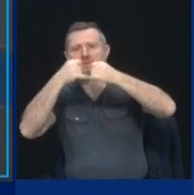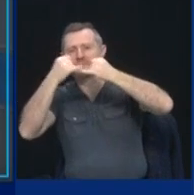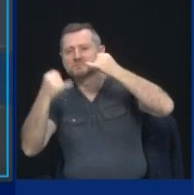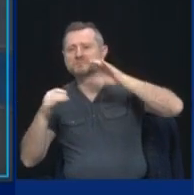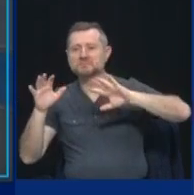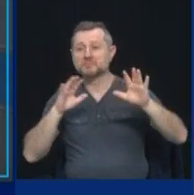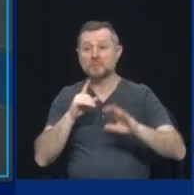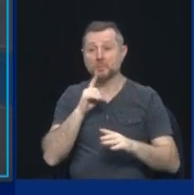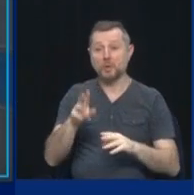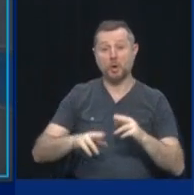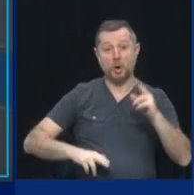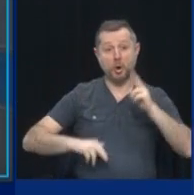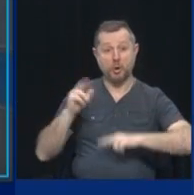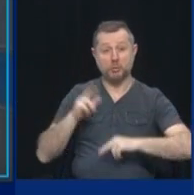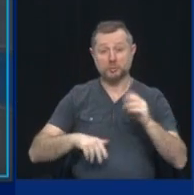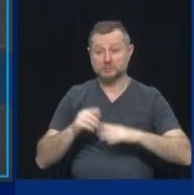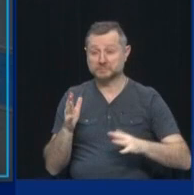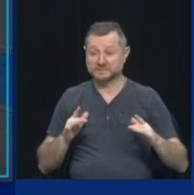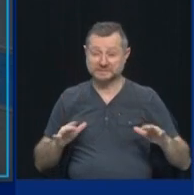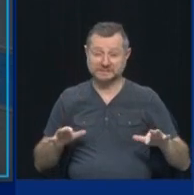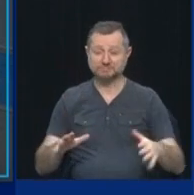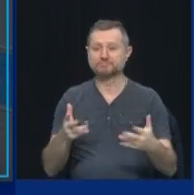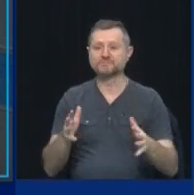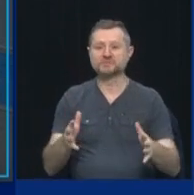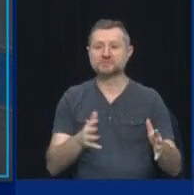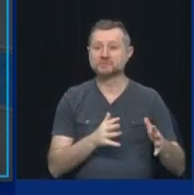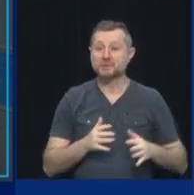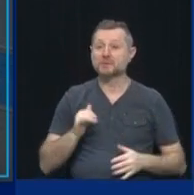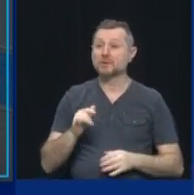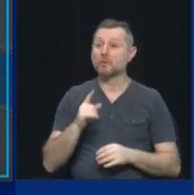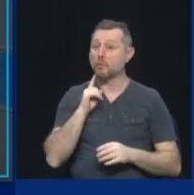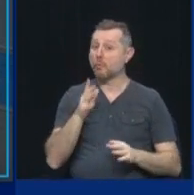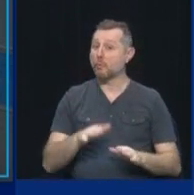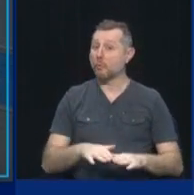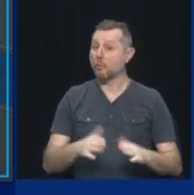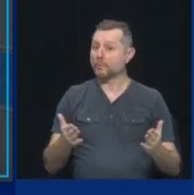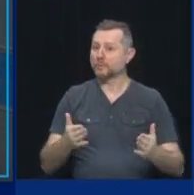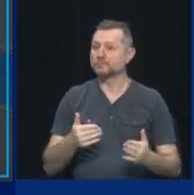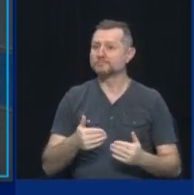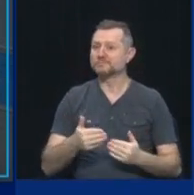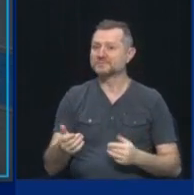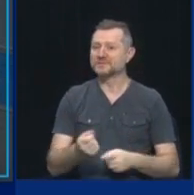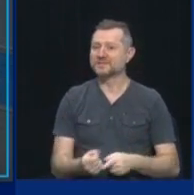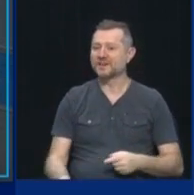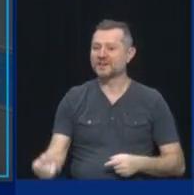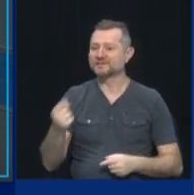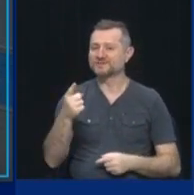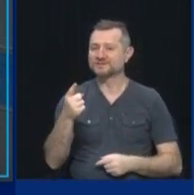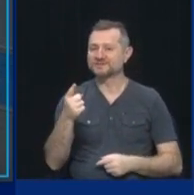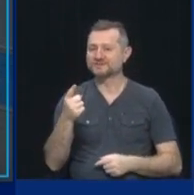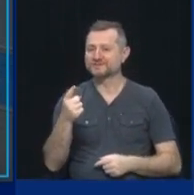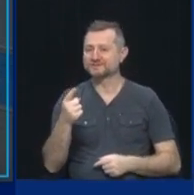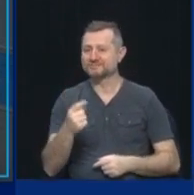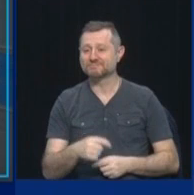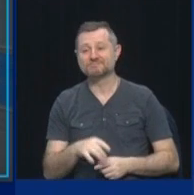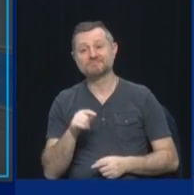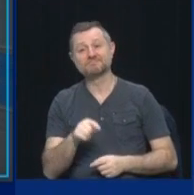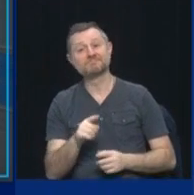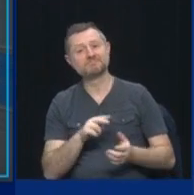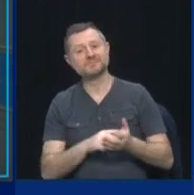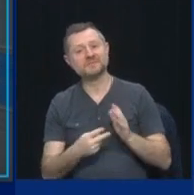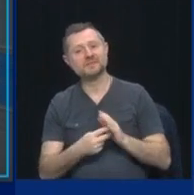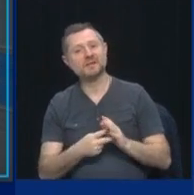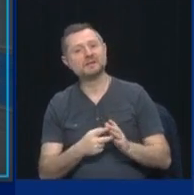the construction is complete. It's going to open up next year. It brings double the number of